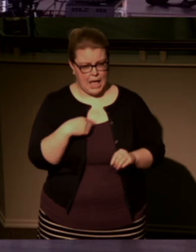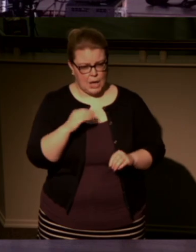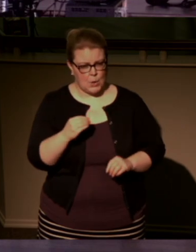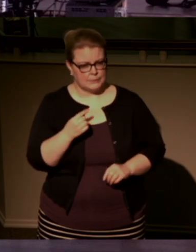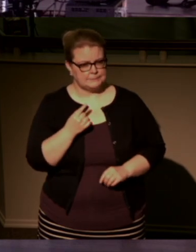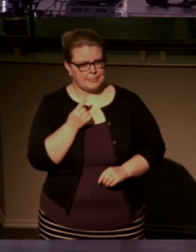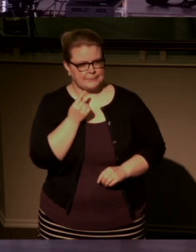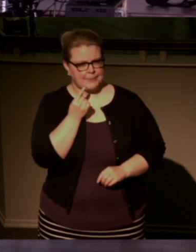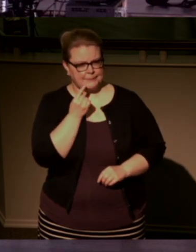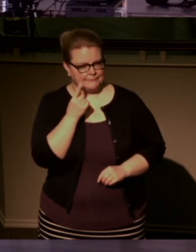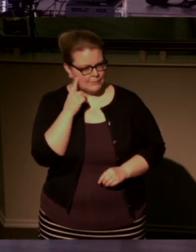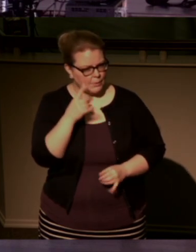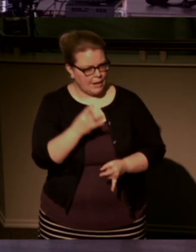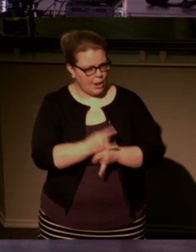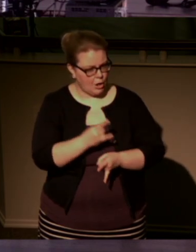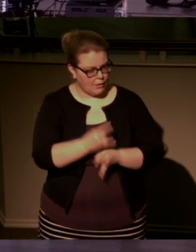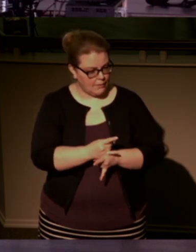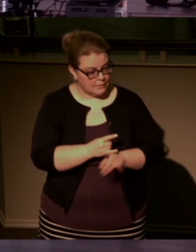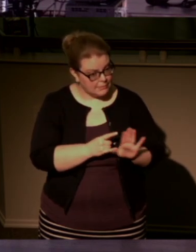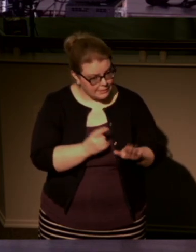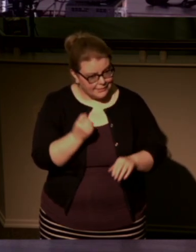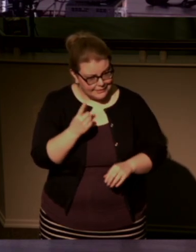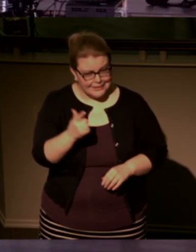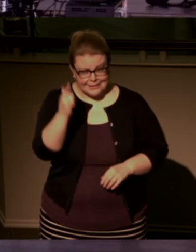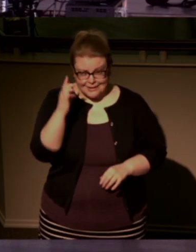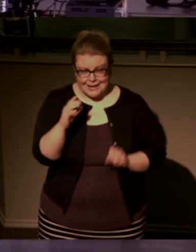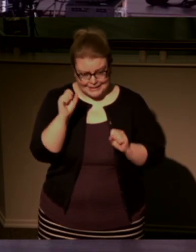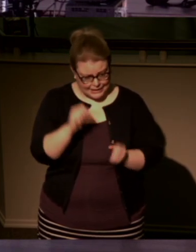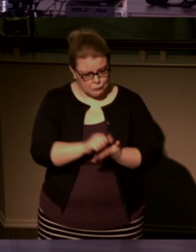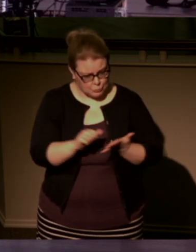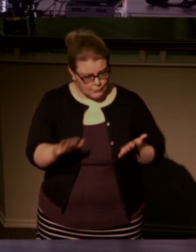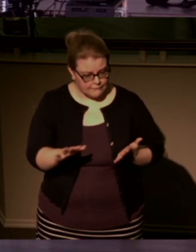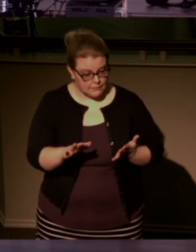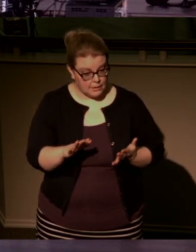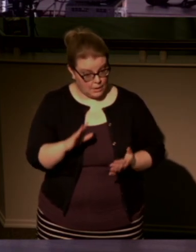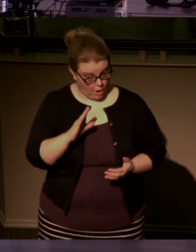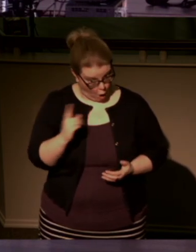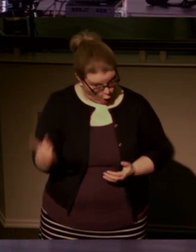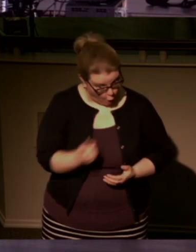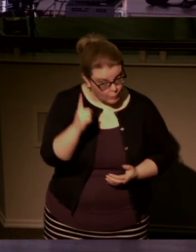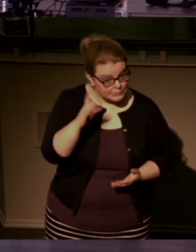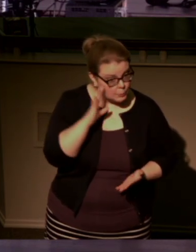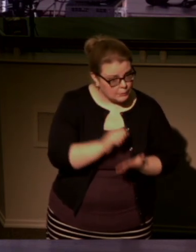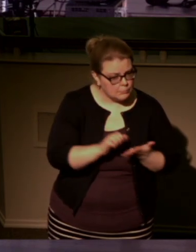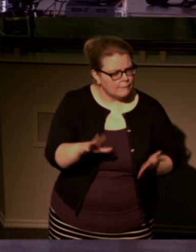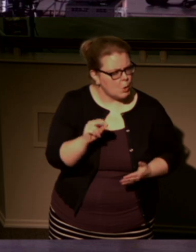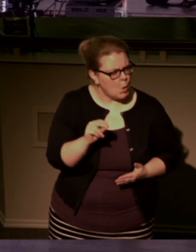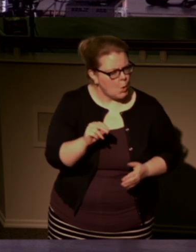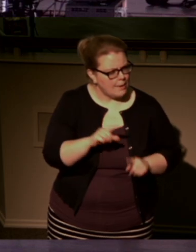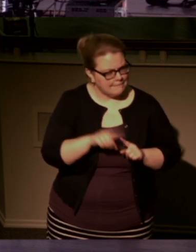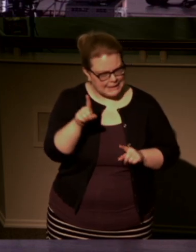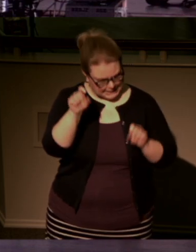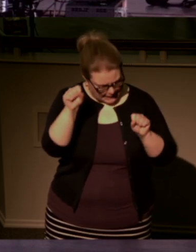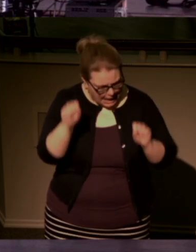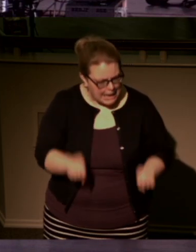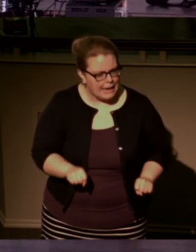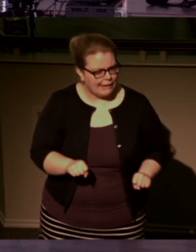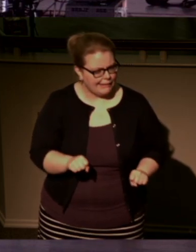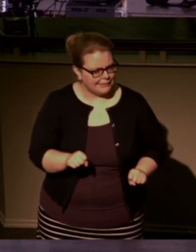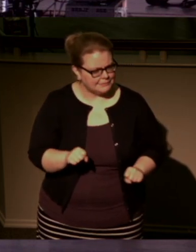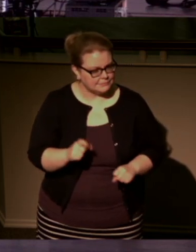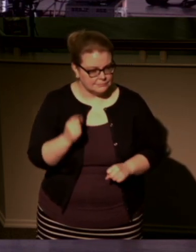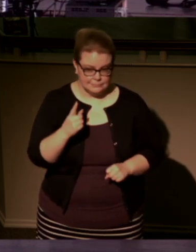God can remove that. He doesn't always remove that, but he can remove that. God can